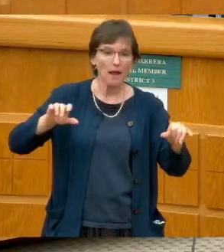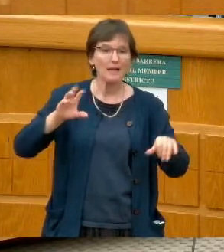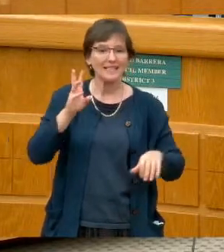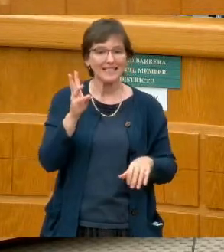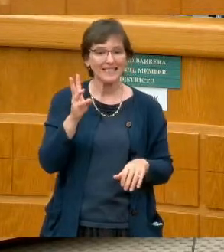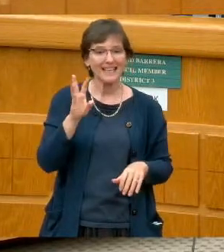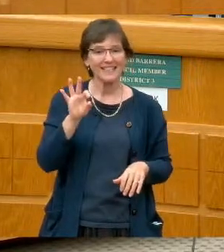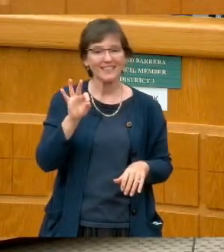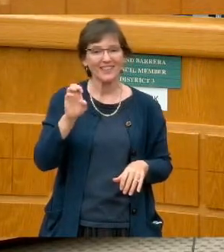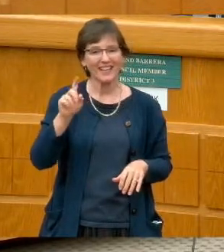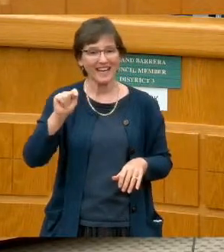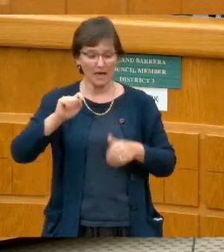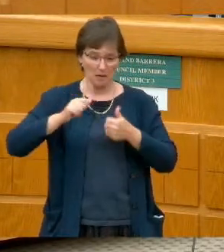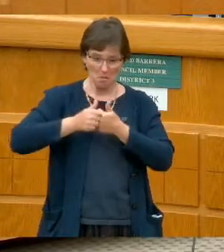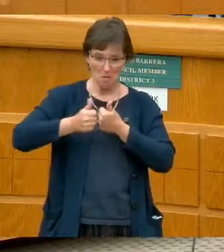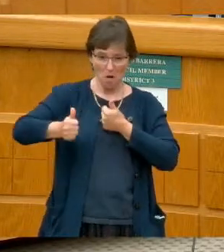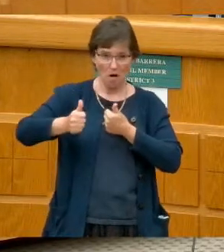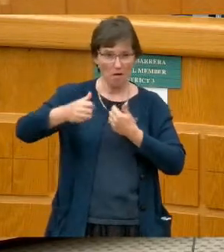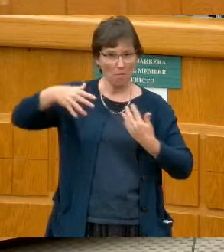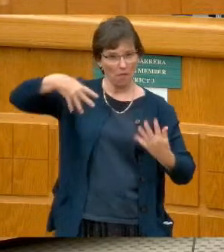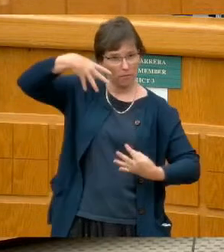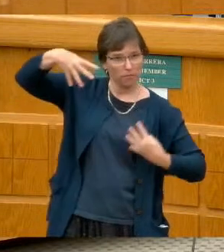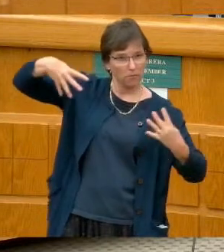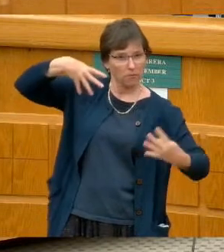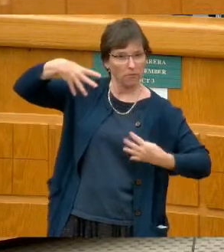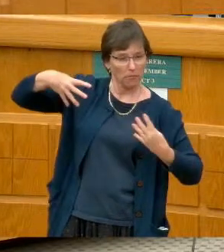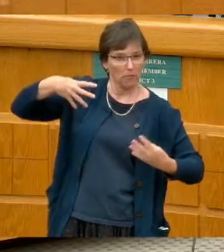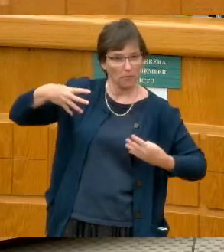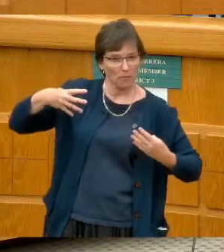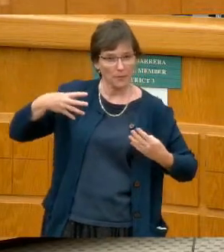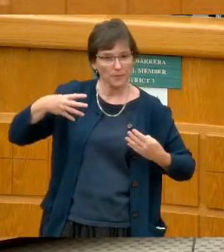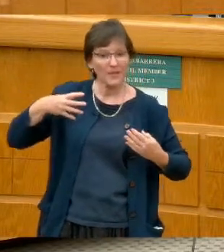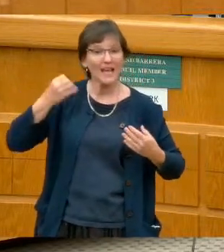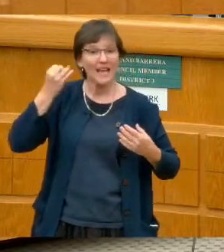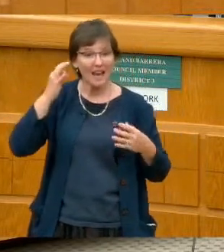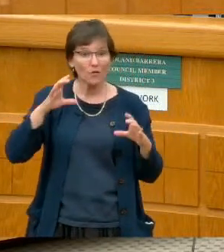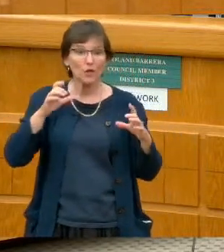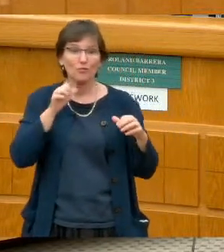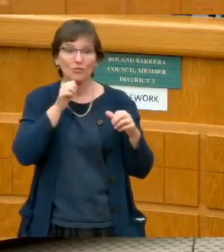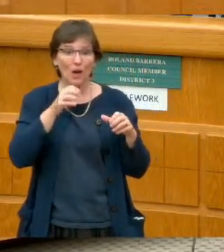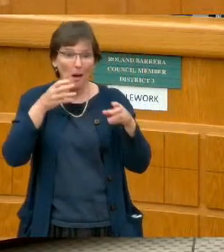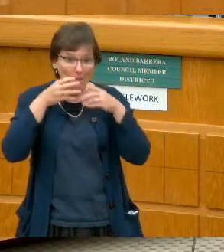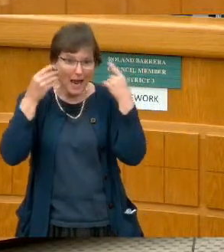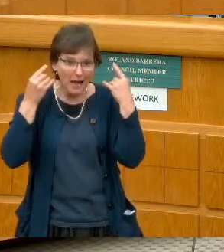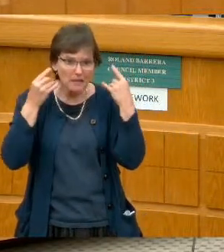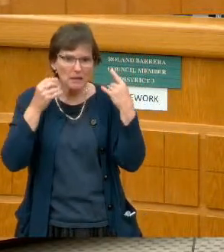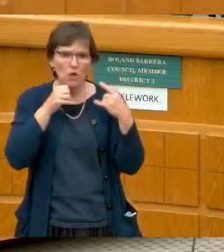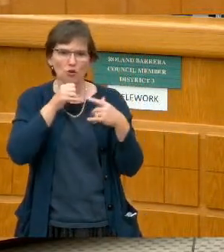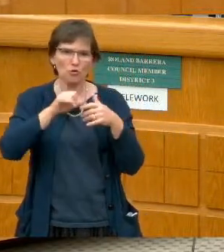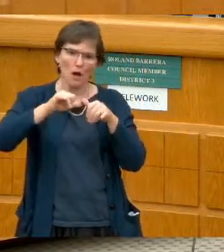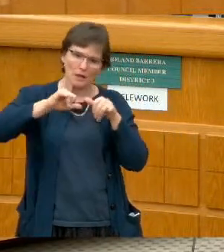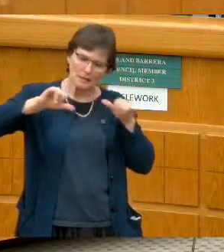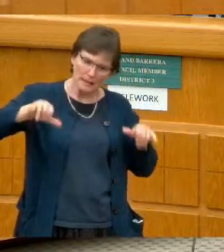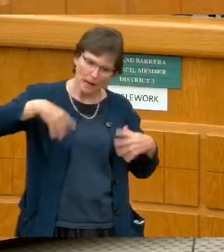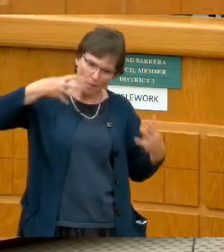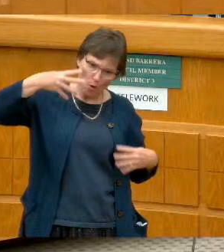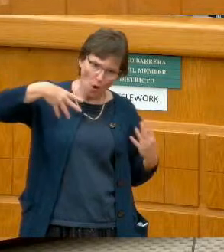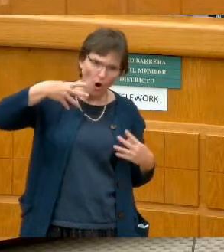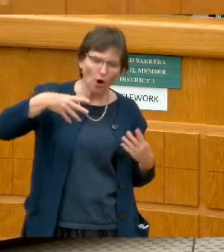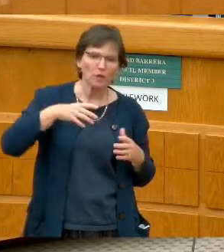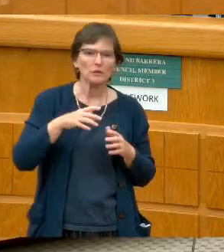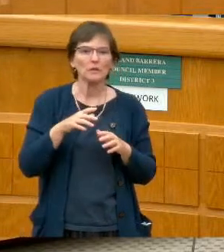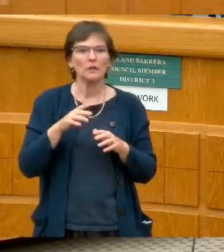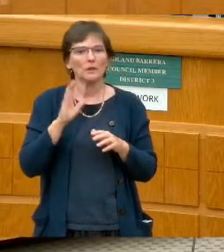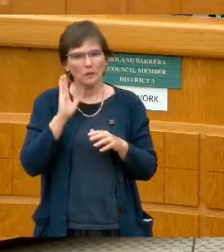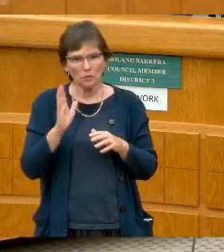numbers decrease. Doing the opposite will give the opposite effects, including an increase in hospitalizations and